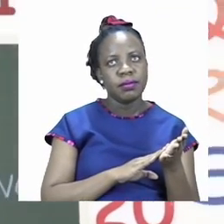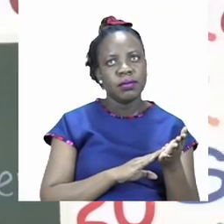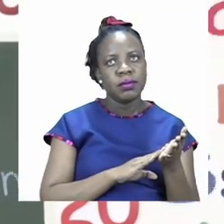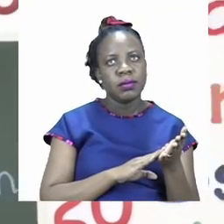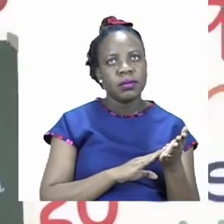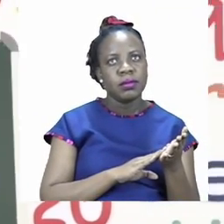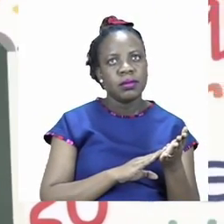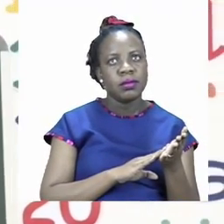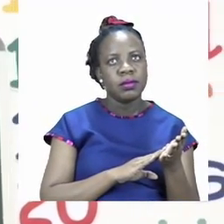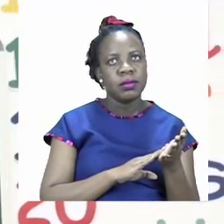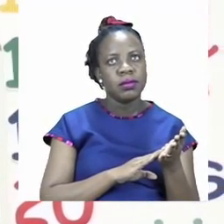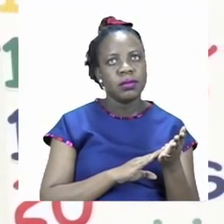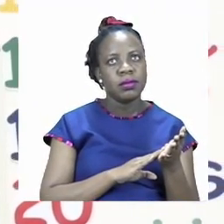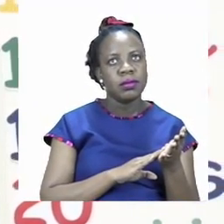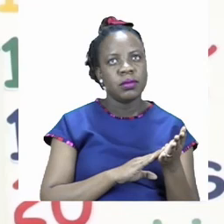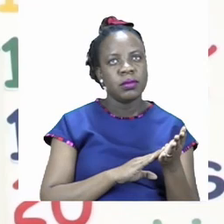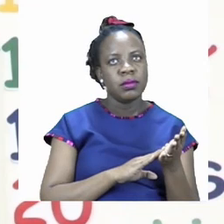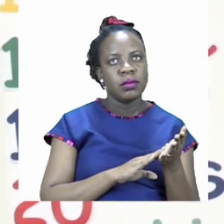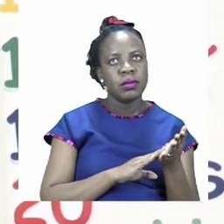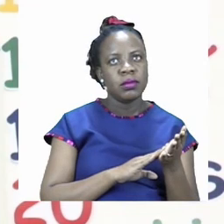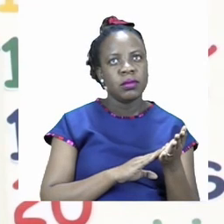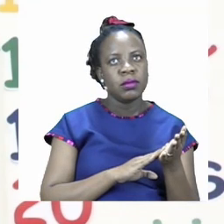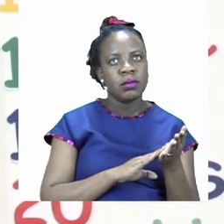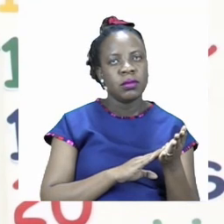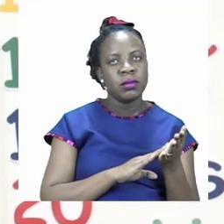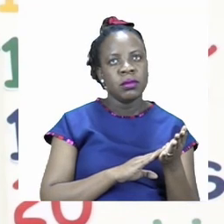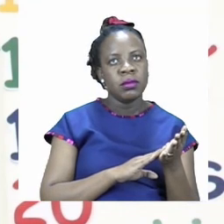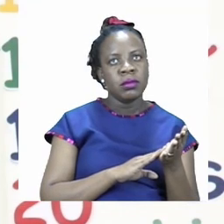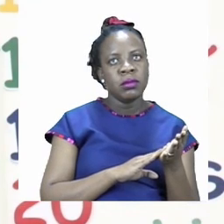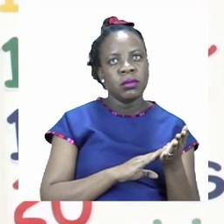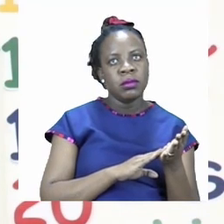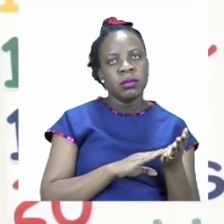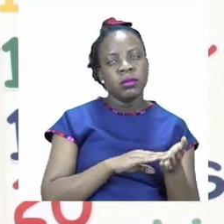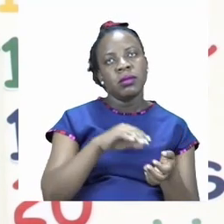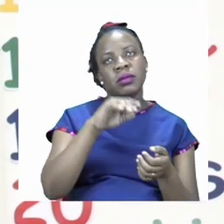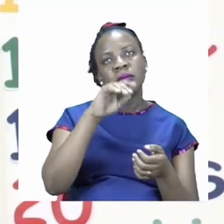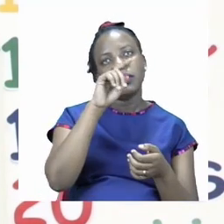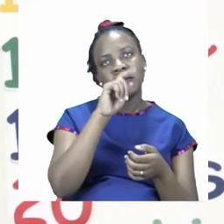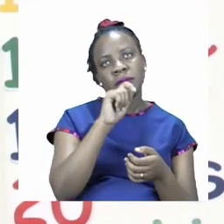there we go. Now we continue, 30,